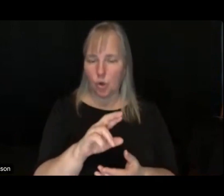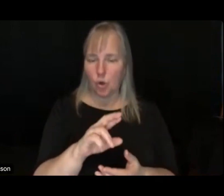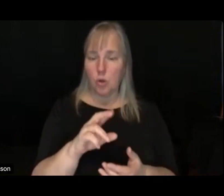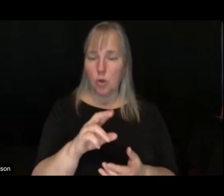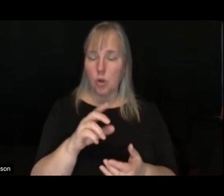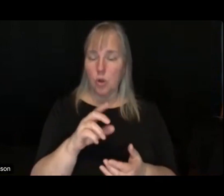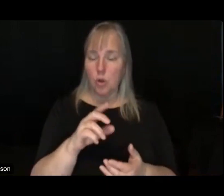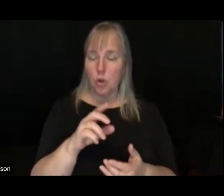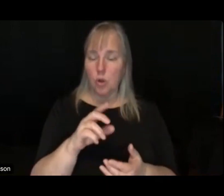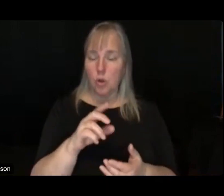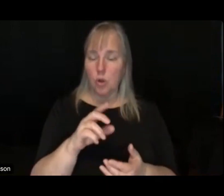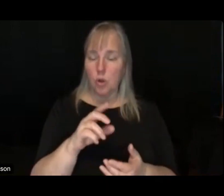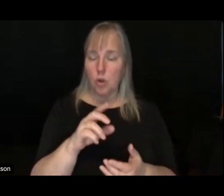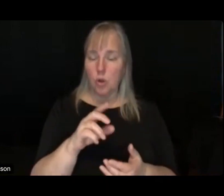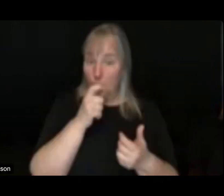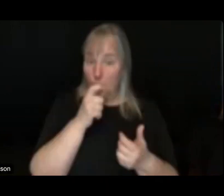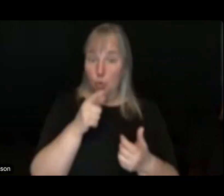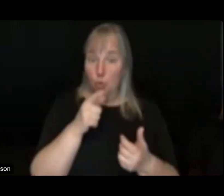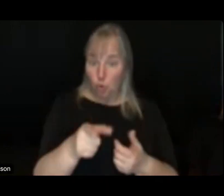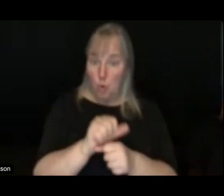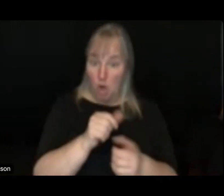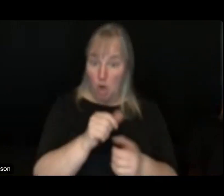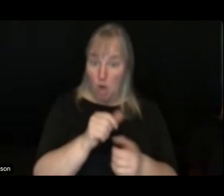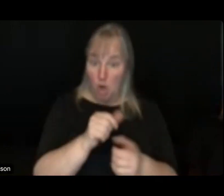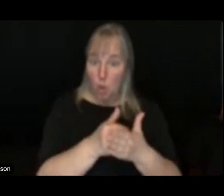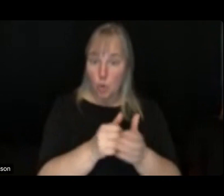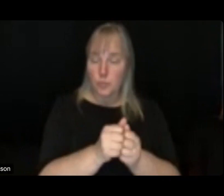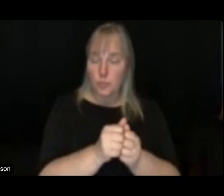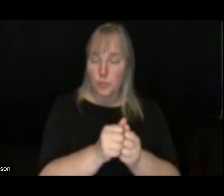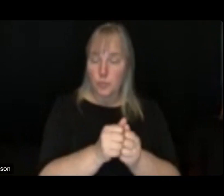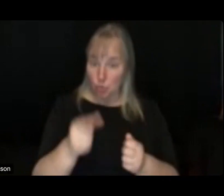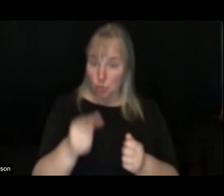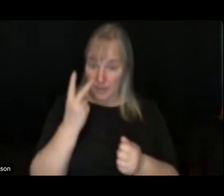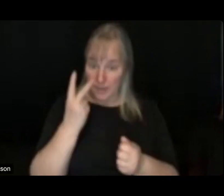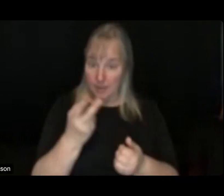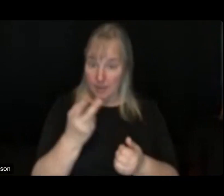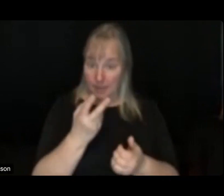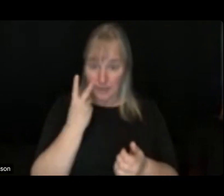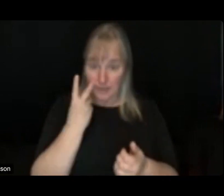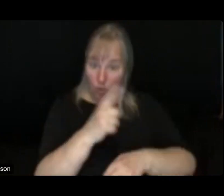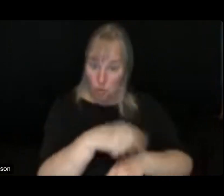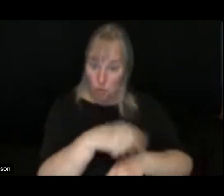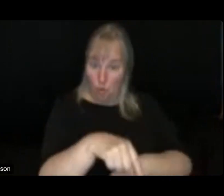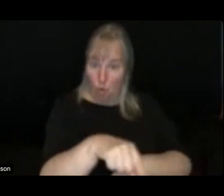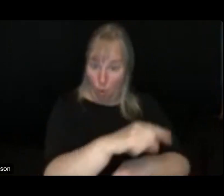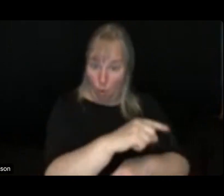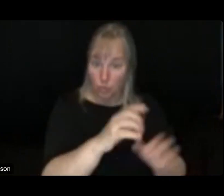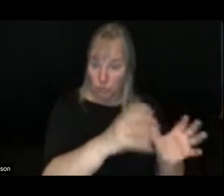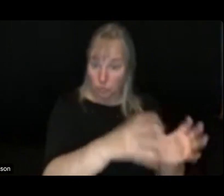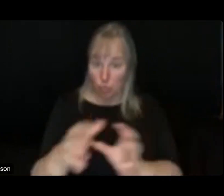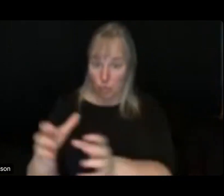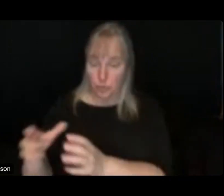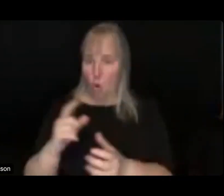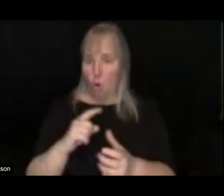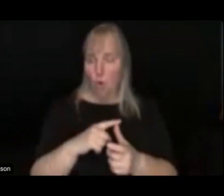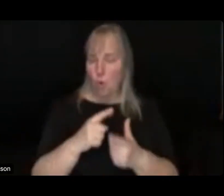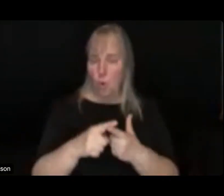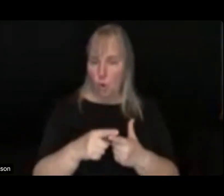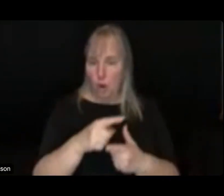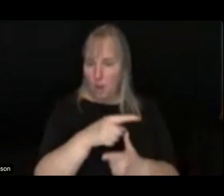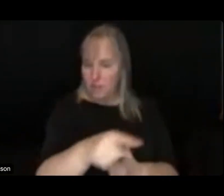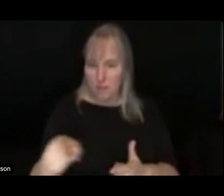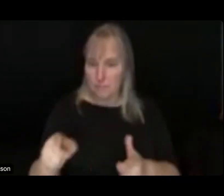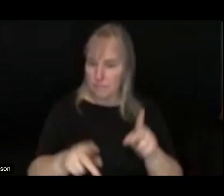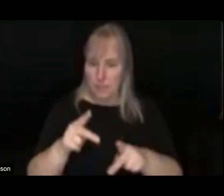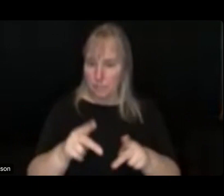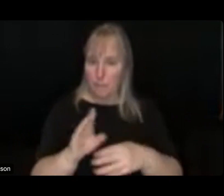things that are getting better, or it's actually kind of struggling? Folks are struggling a little